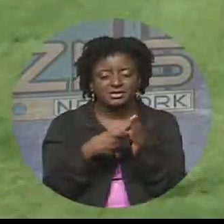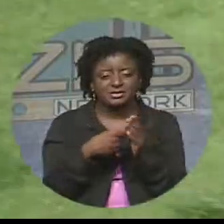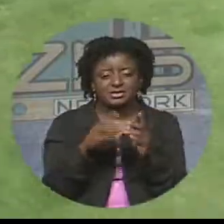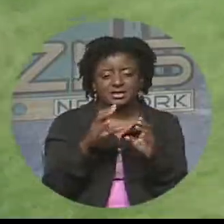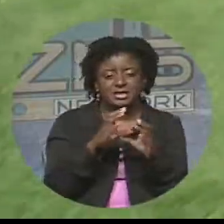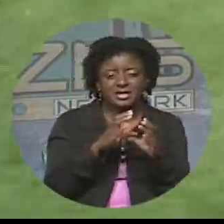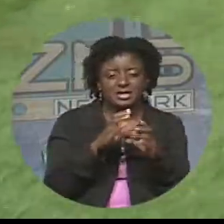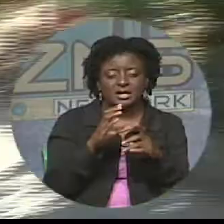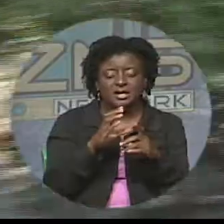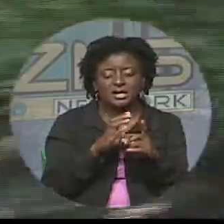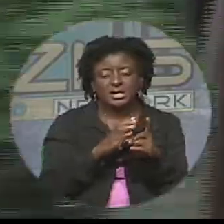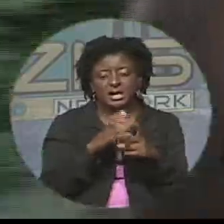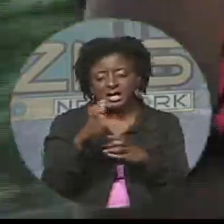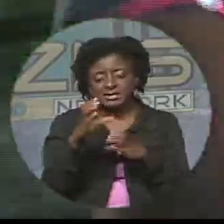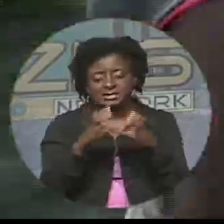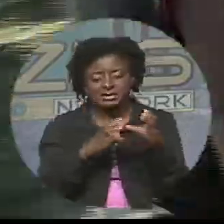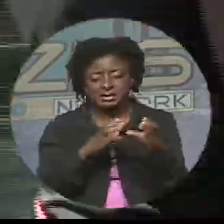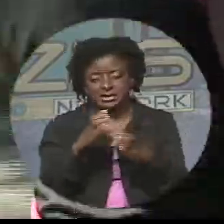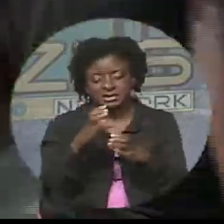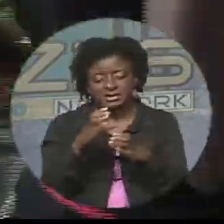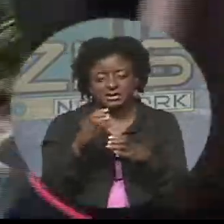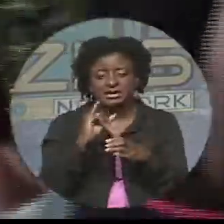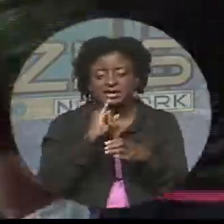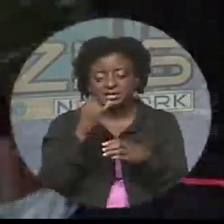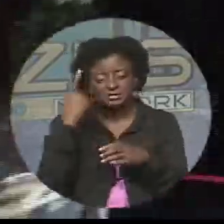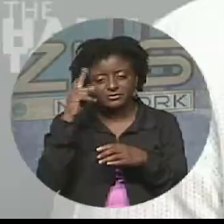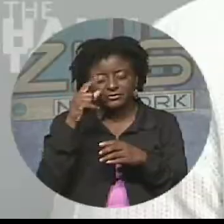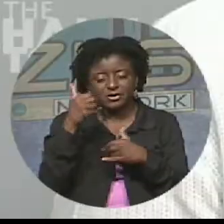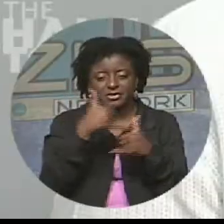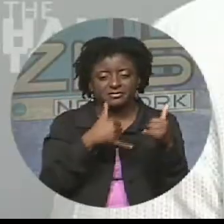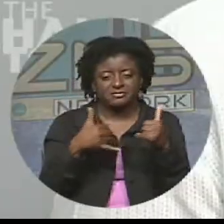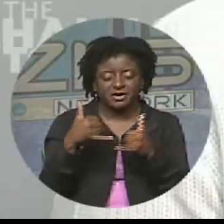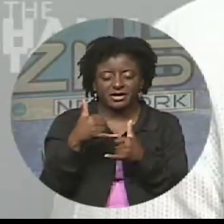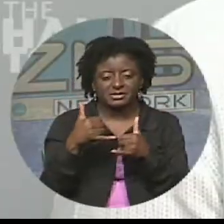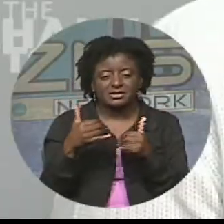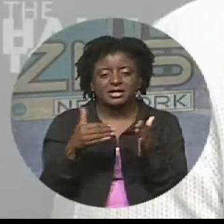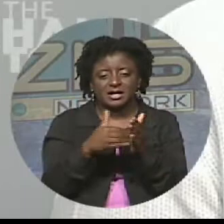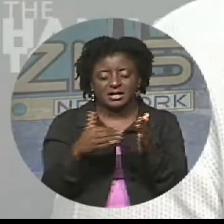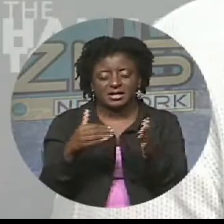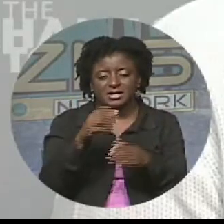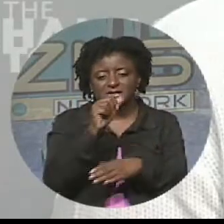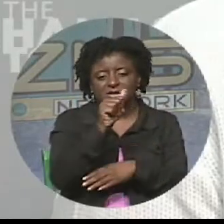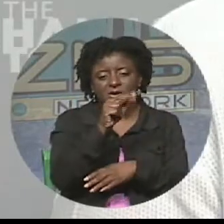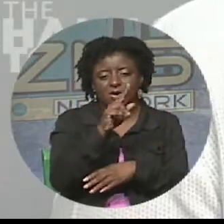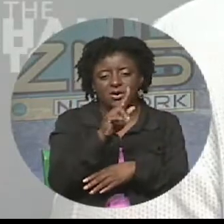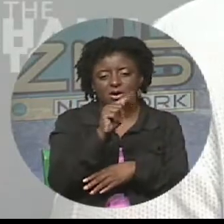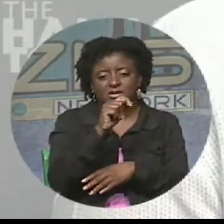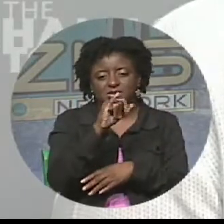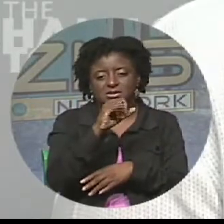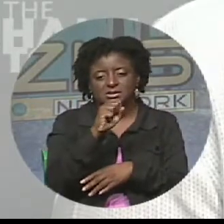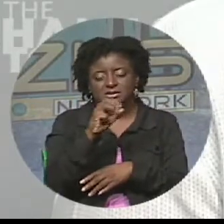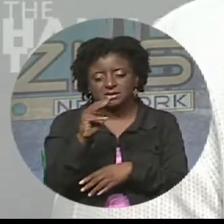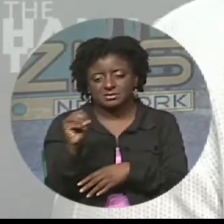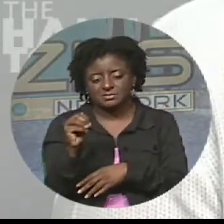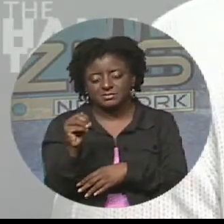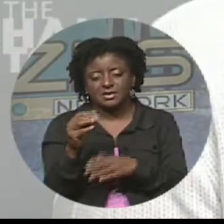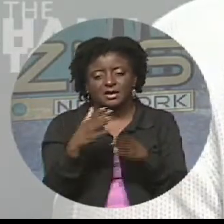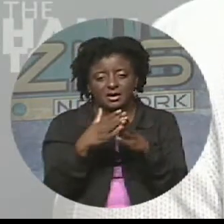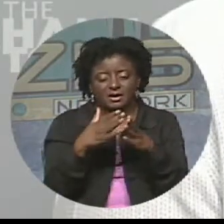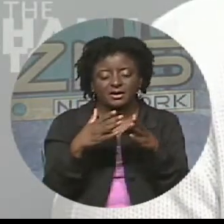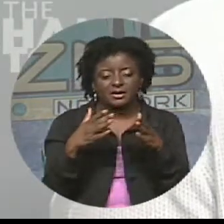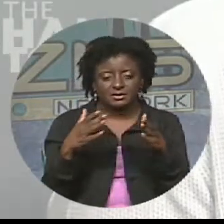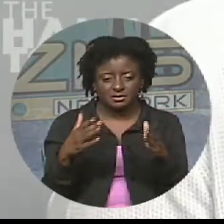for a worthy cause, the fight against autism. Is a big platform globally where you see a lot of